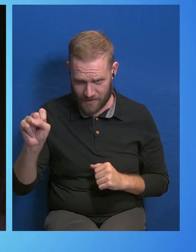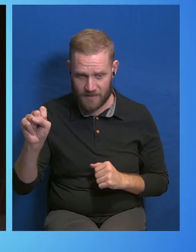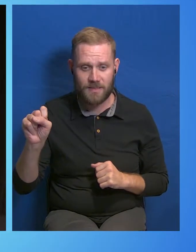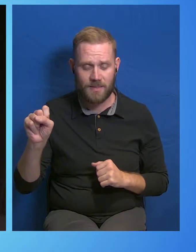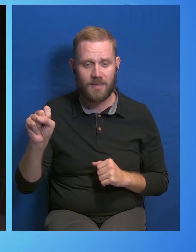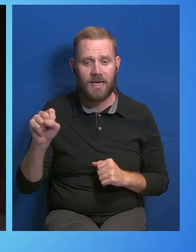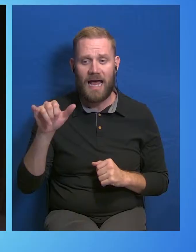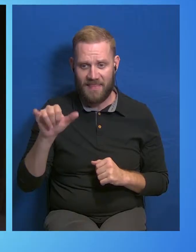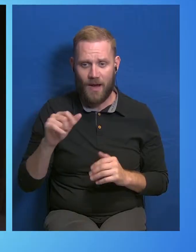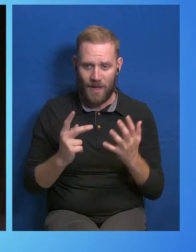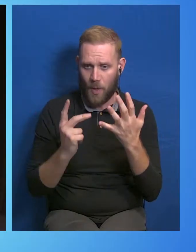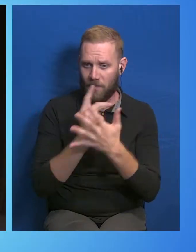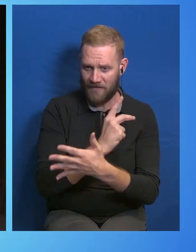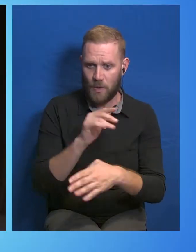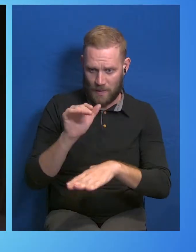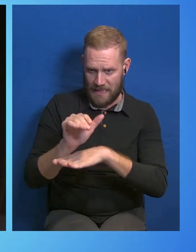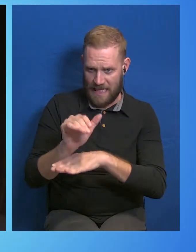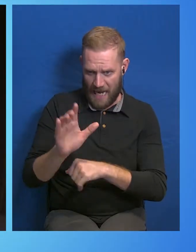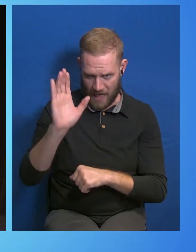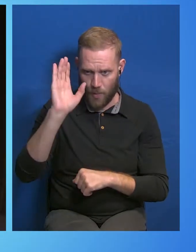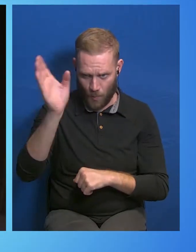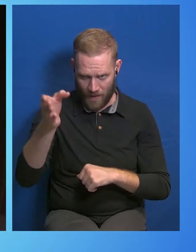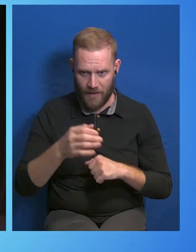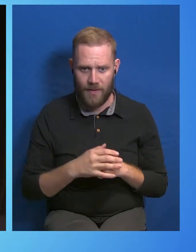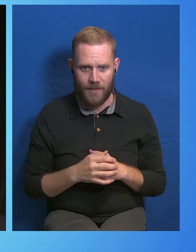that we are going to review with you this evening.